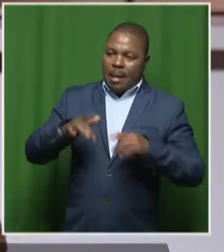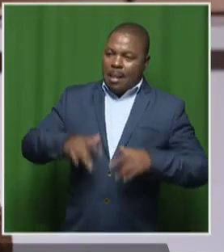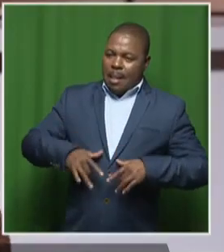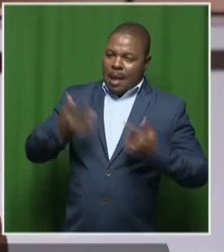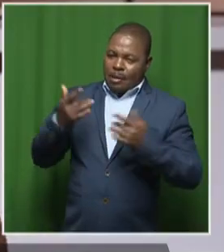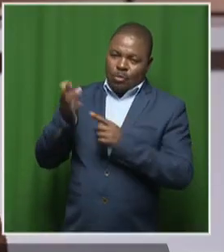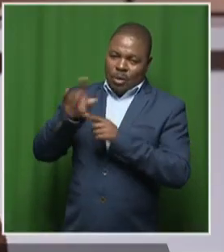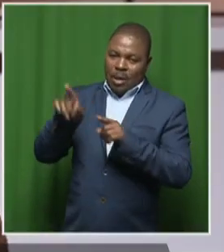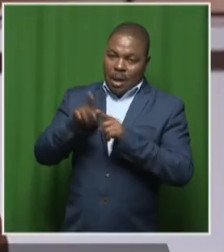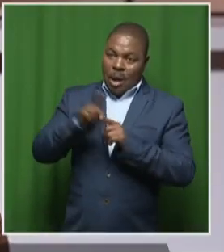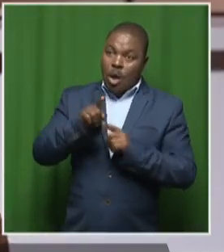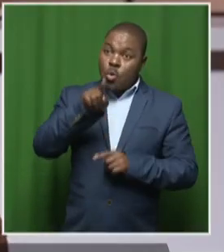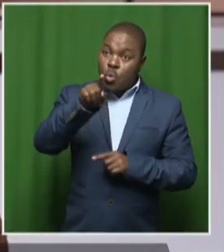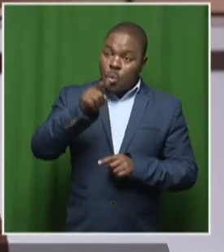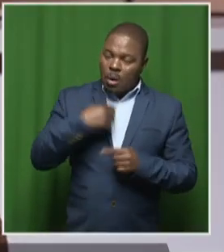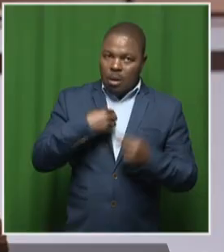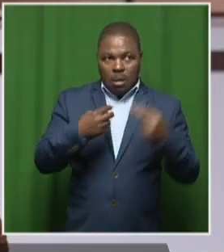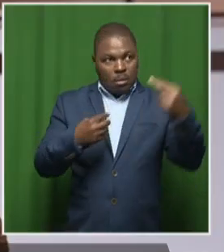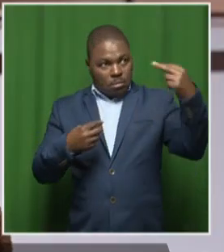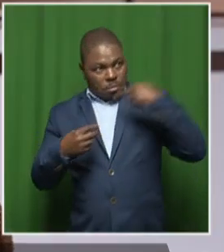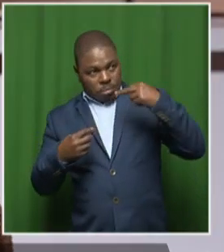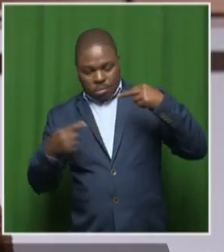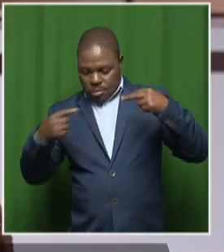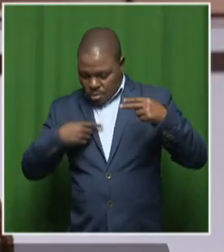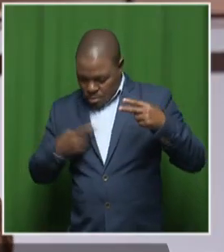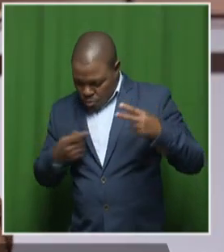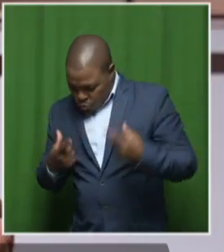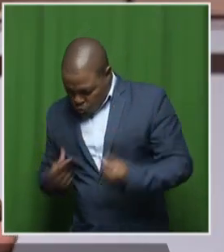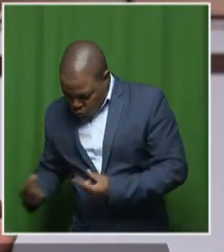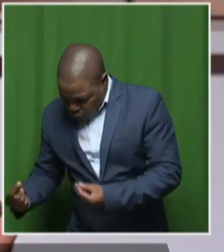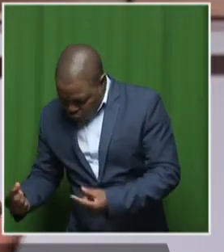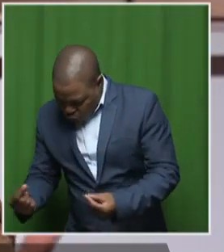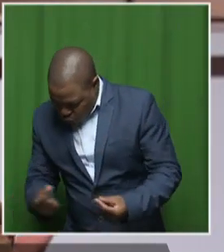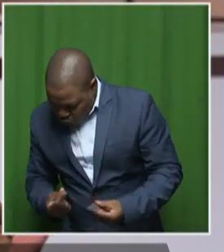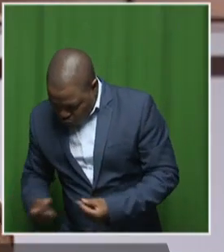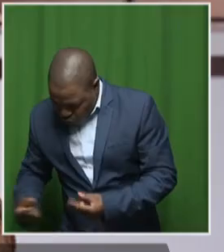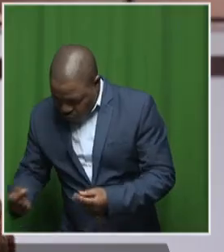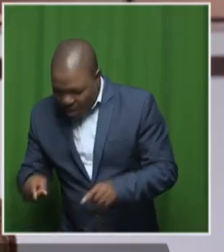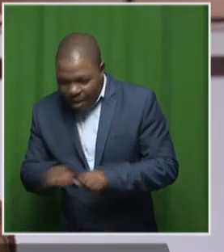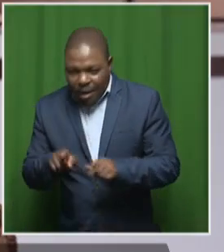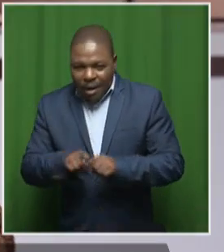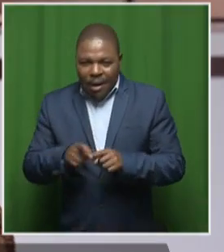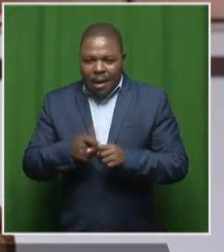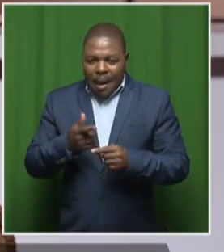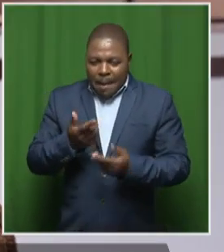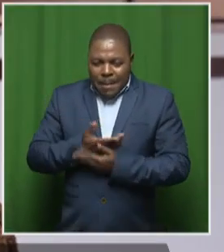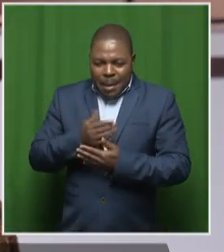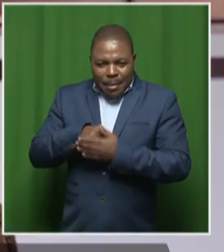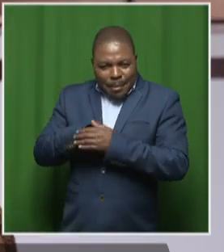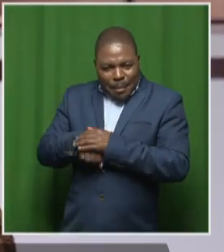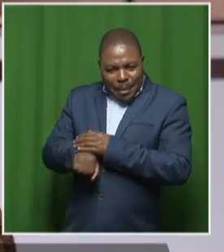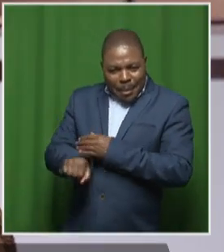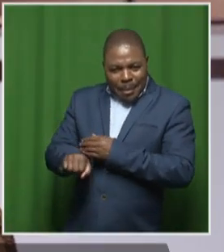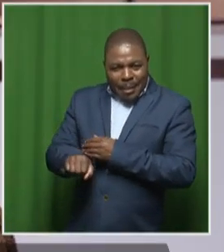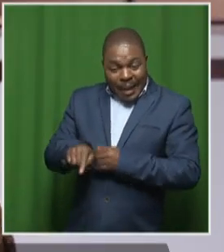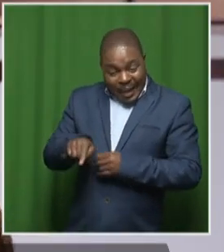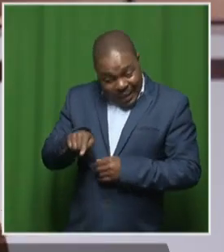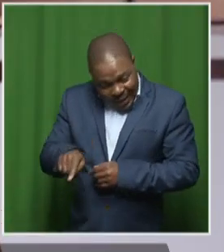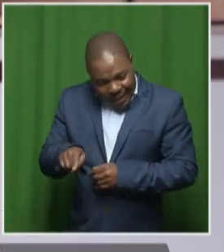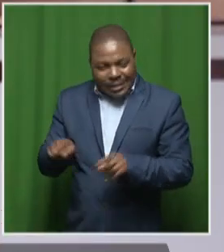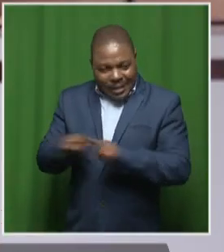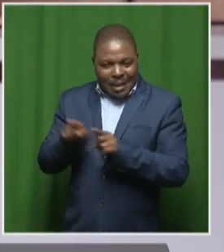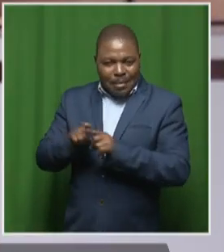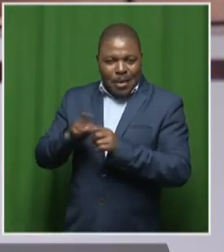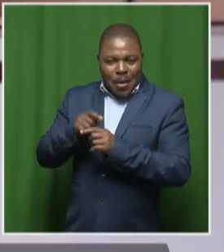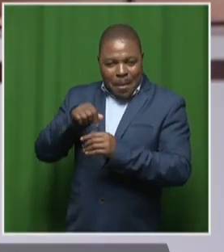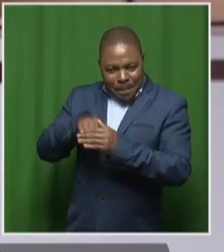So when you watch me do the salt art performance, it would be like giving birth to a baby. So it's going to be a happy moment and a wow moment. And then you